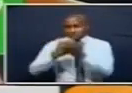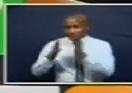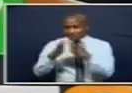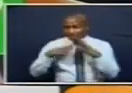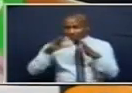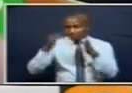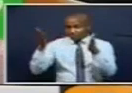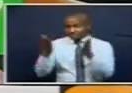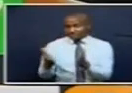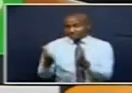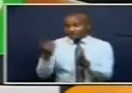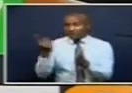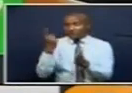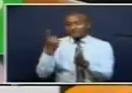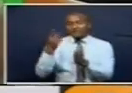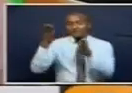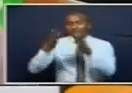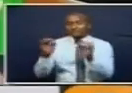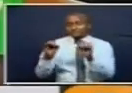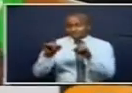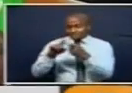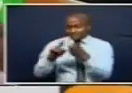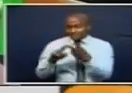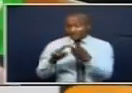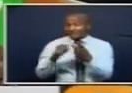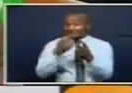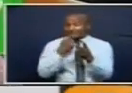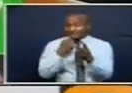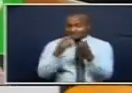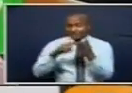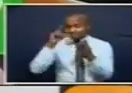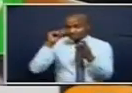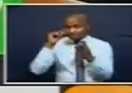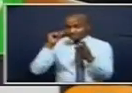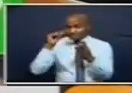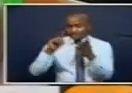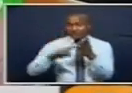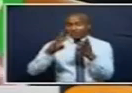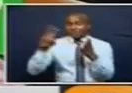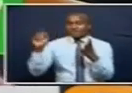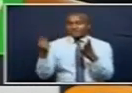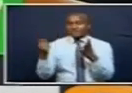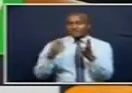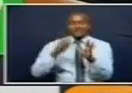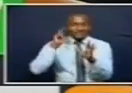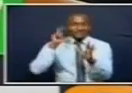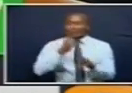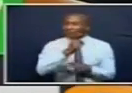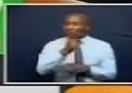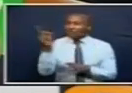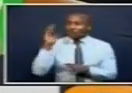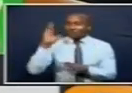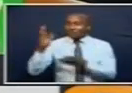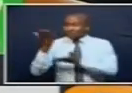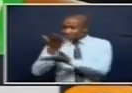Valley, even in Nyanza, even in the coast and the Western Kenya, in Kisii and everywhere else, we will engage with